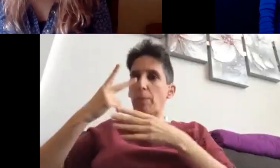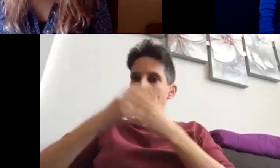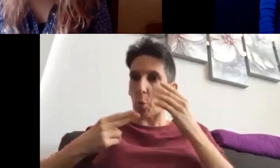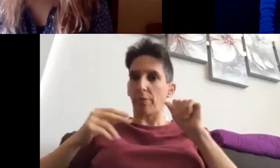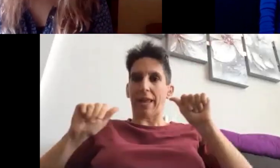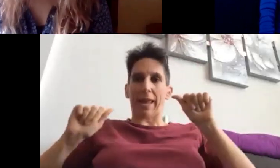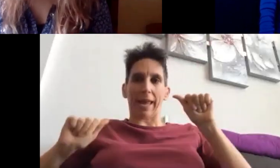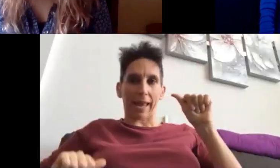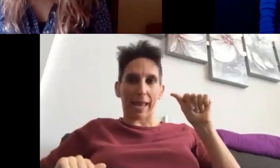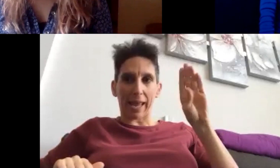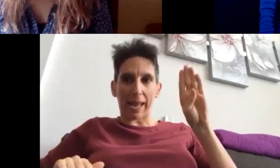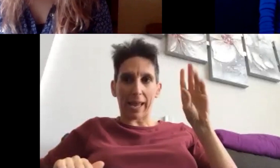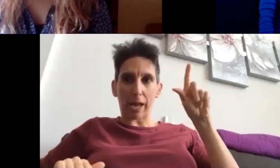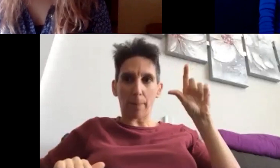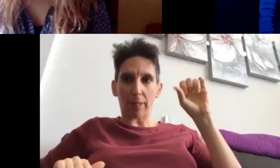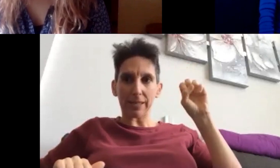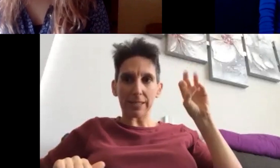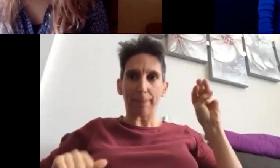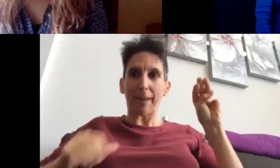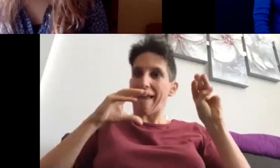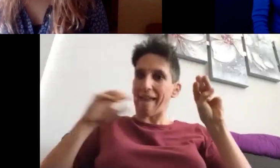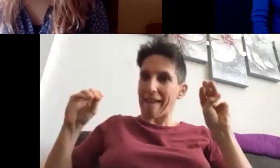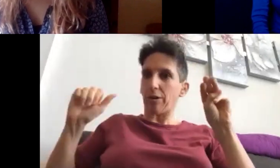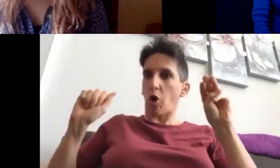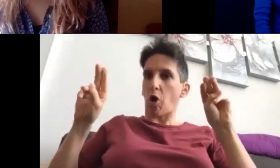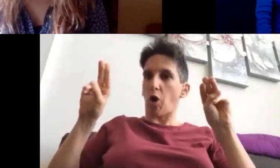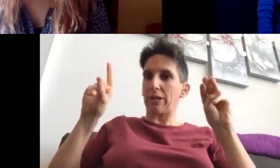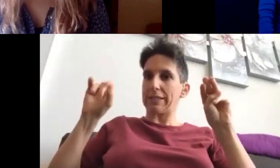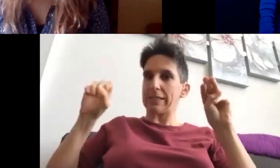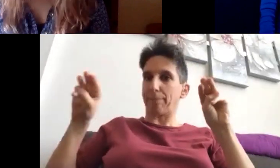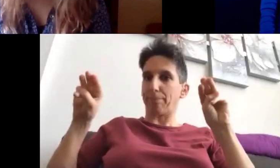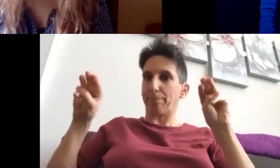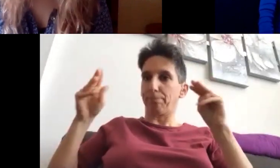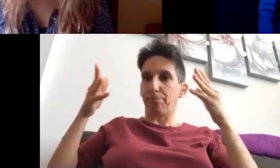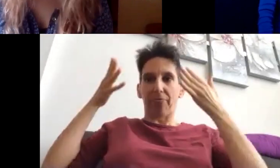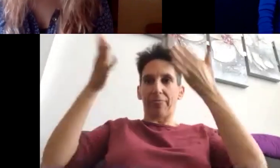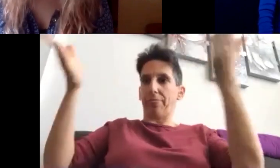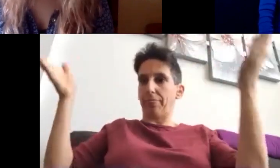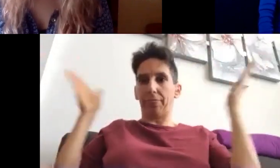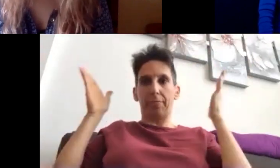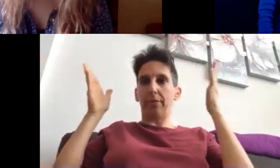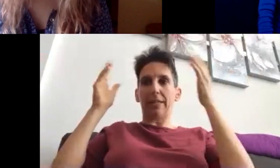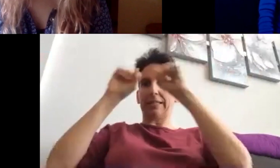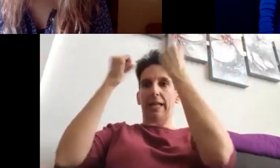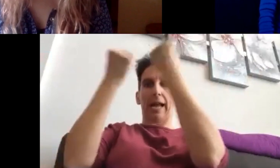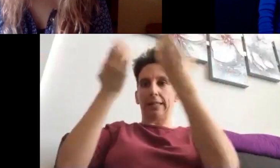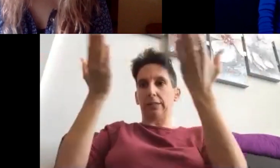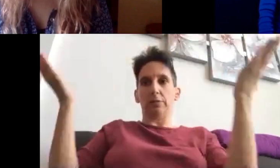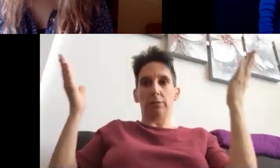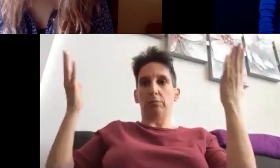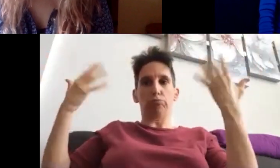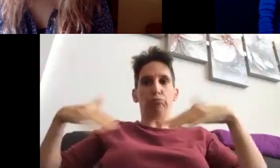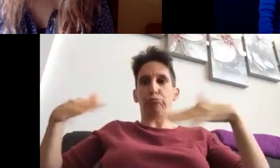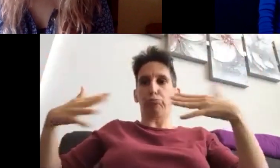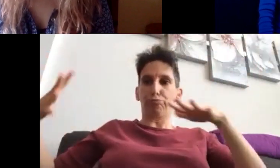and we're realizing that we do have ableism and we have autism out